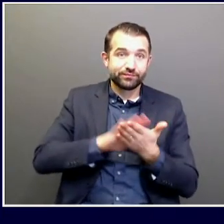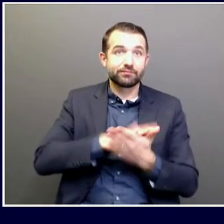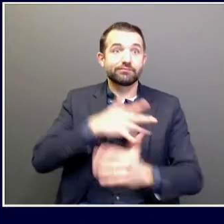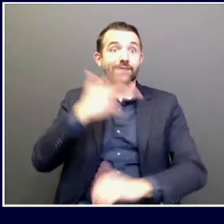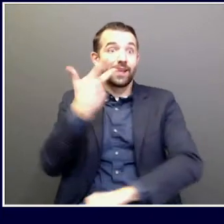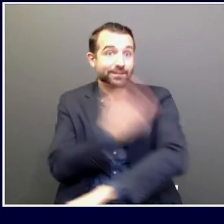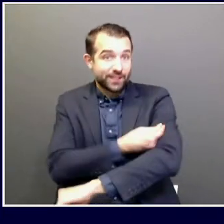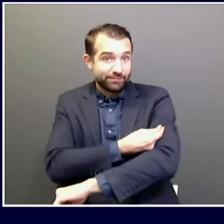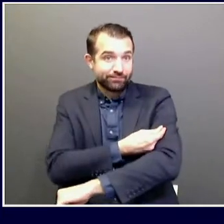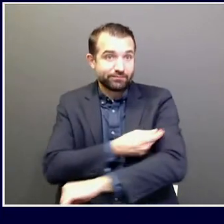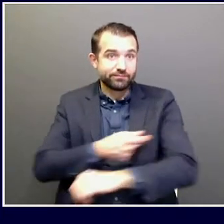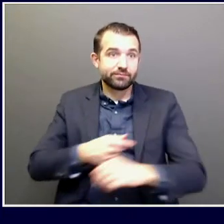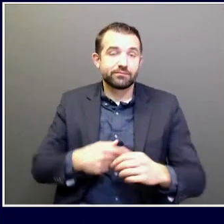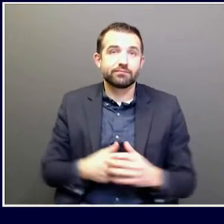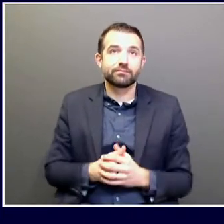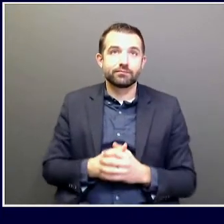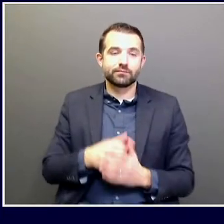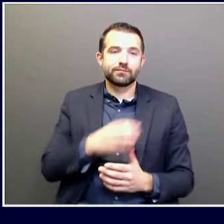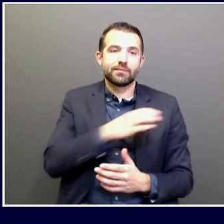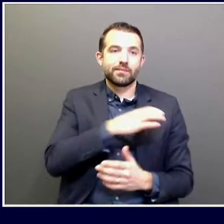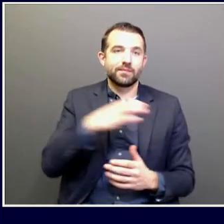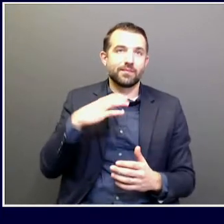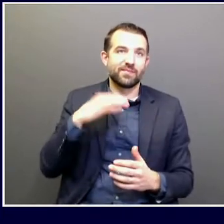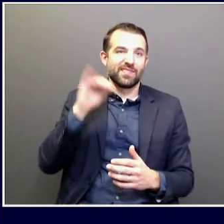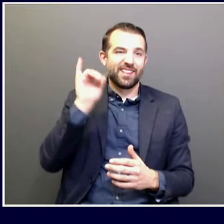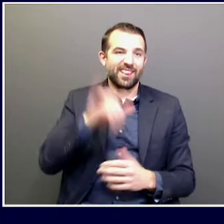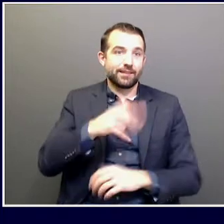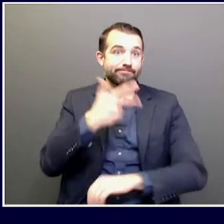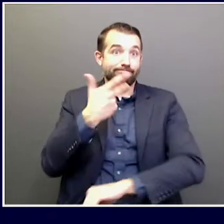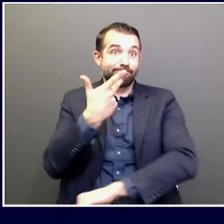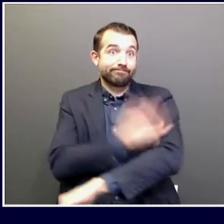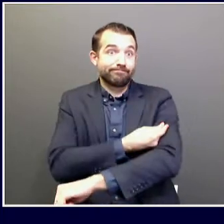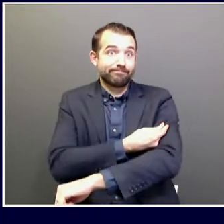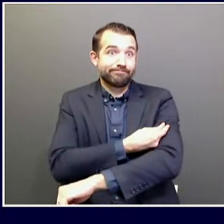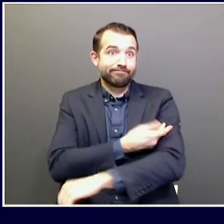of civil emergency, when we implemented these